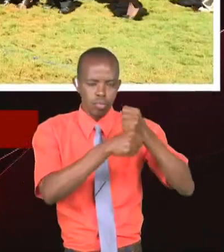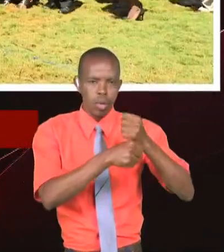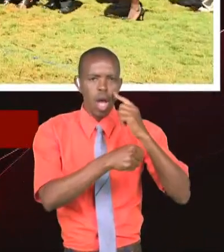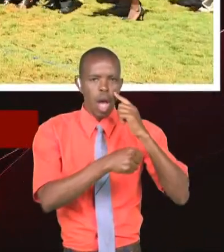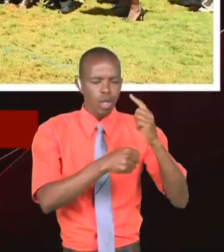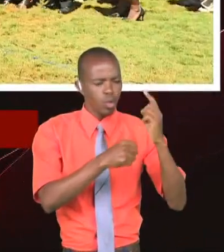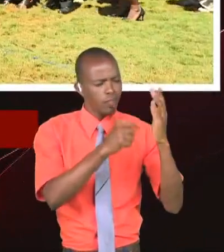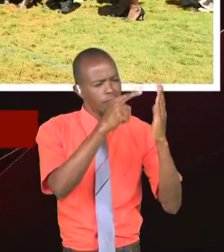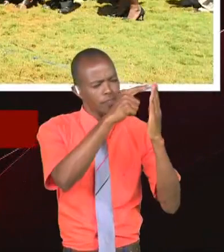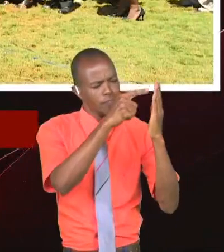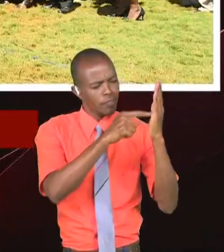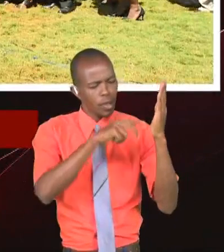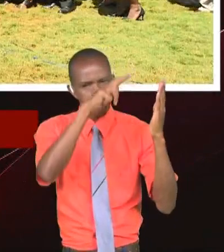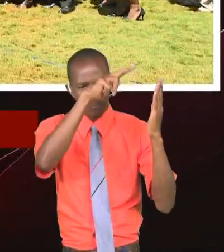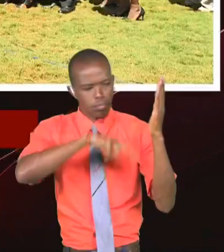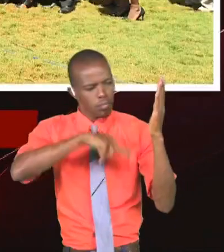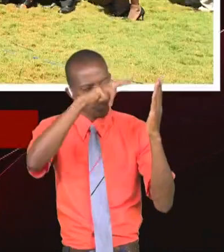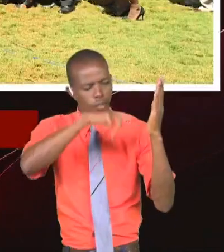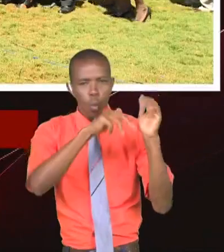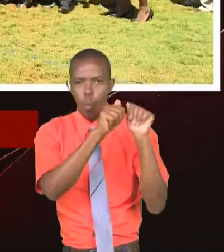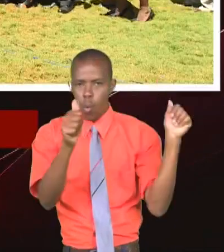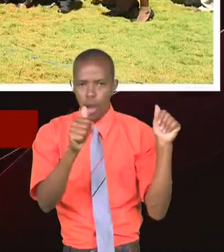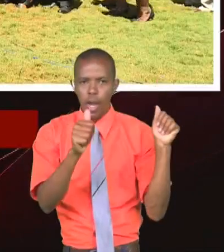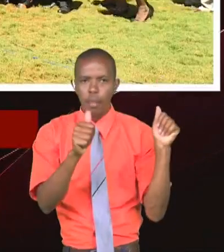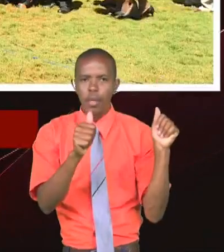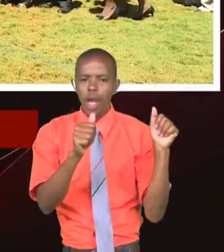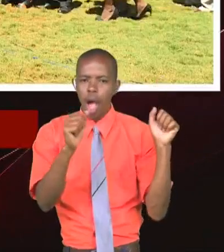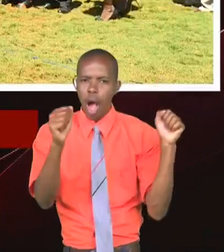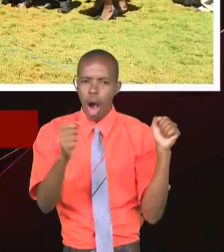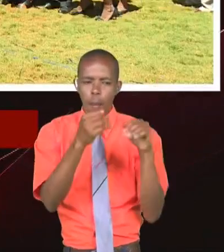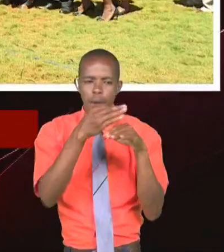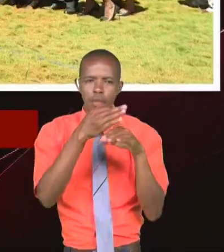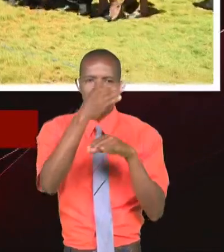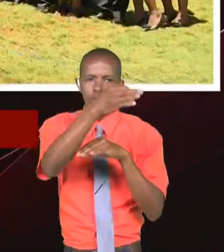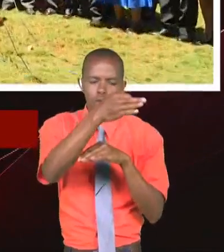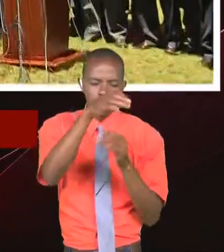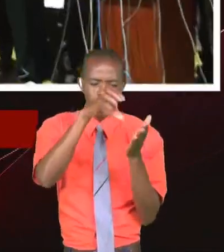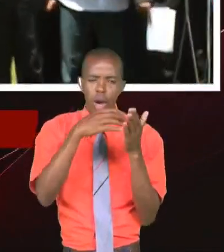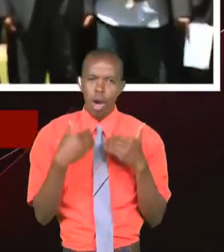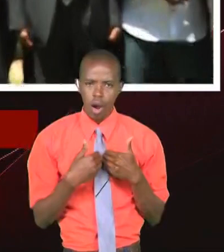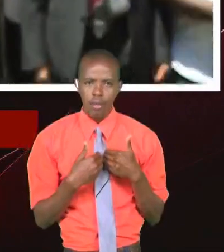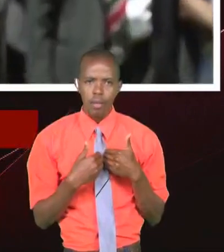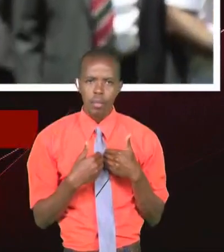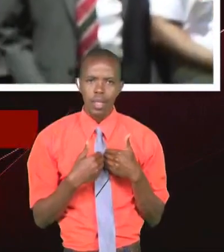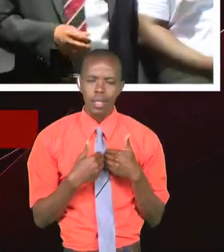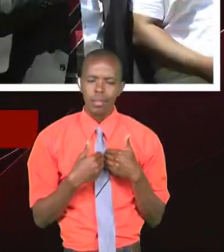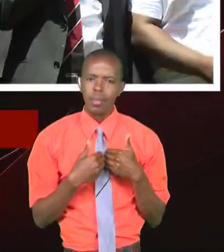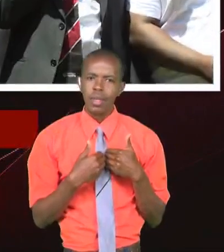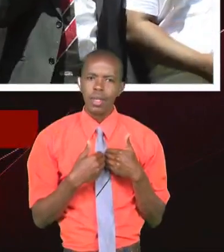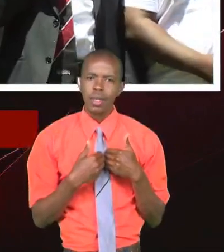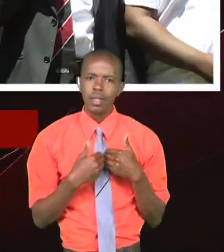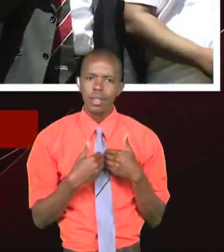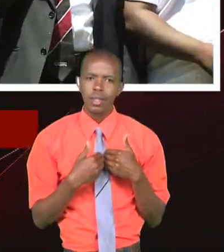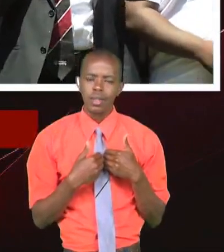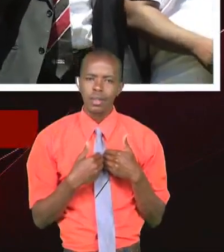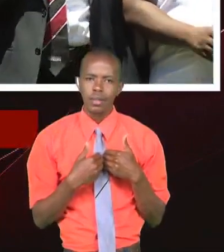those things so that we do not have this kind of a scenario whereby you come and wail again in maybe in 2020. That is to anyone now